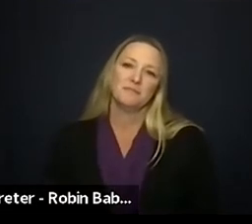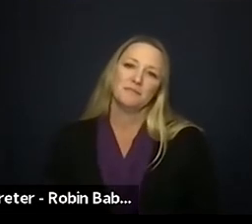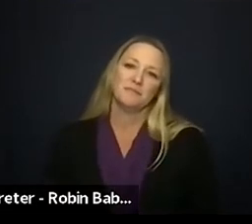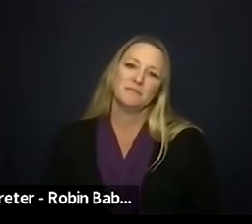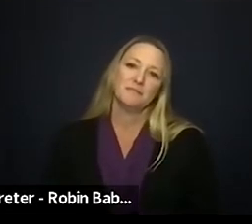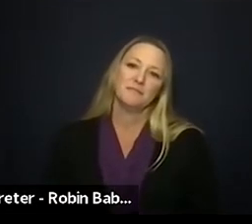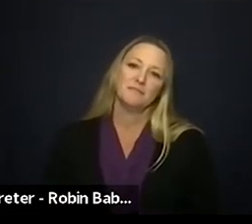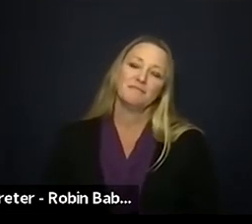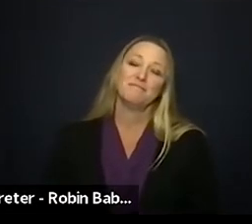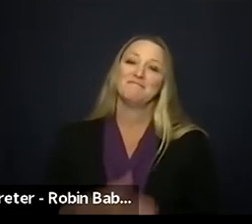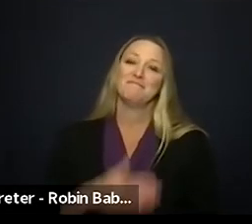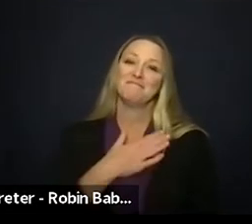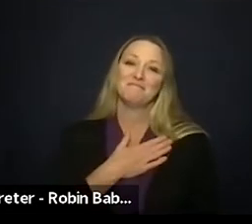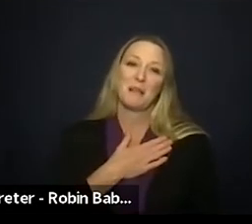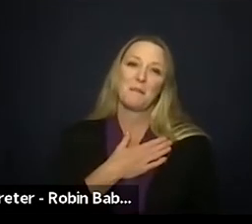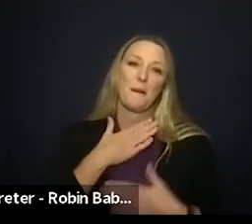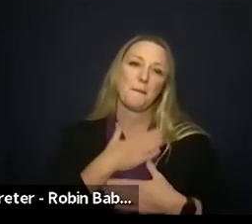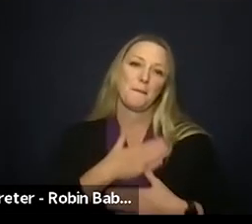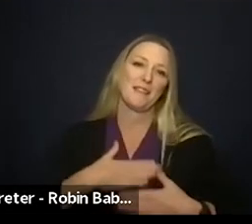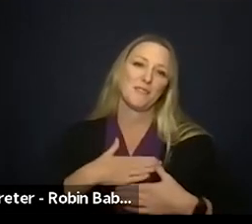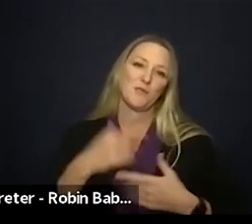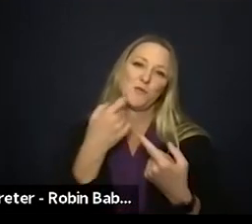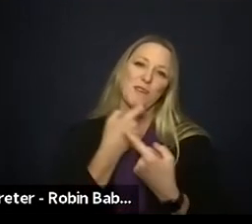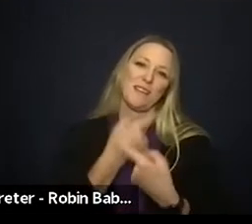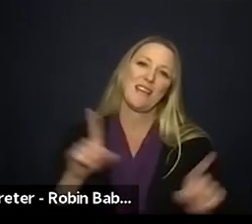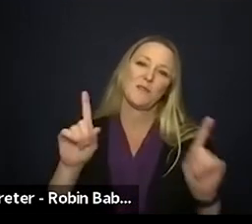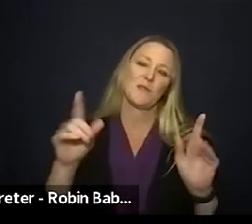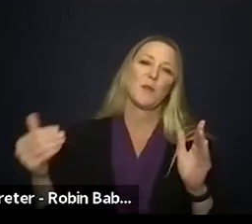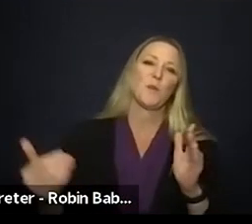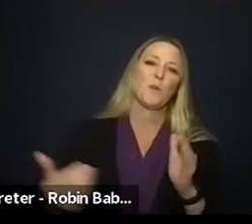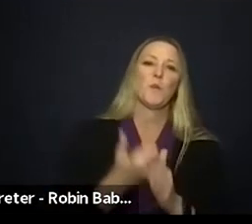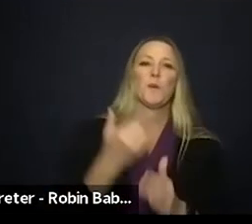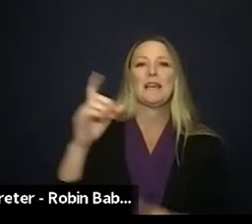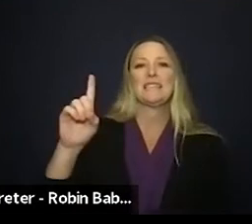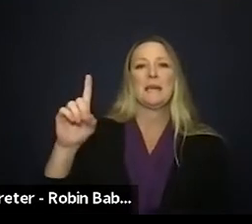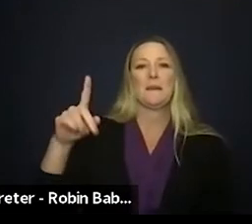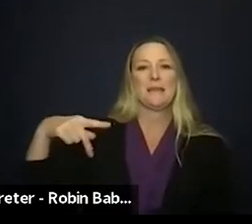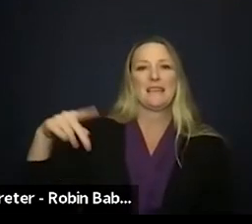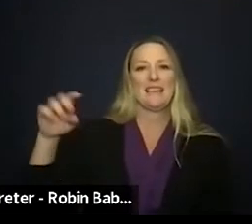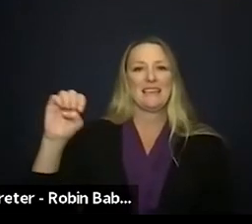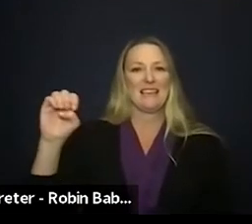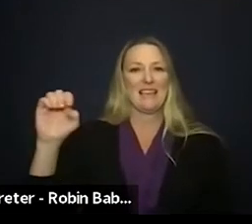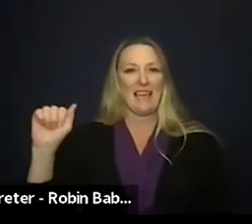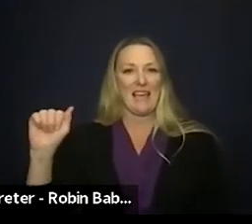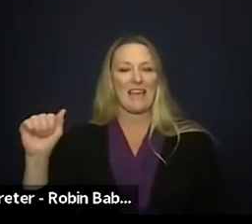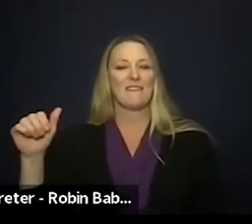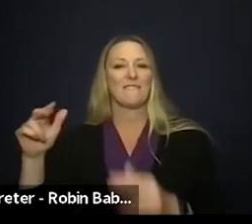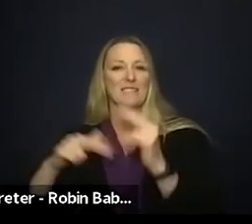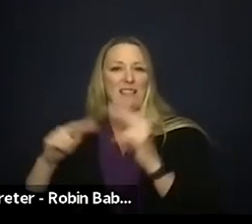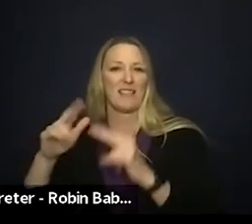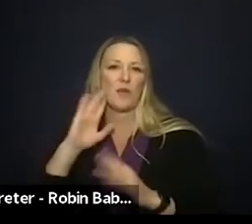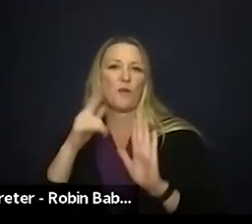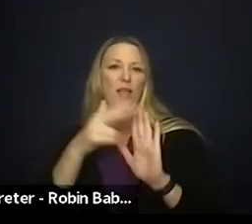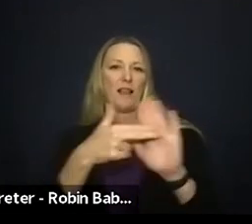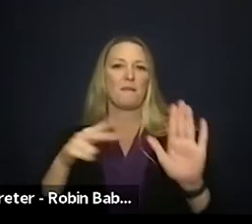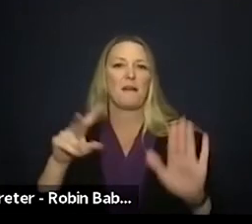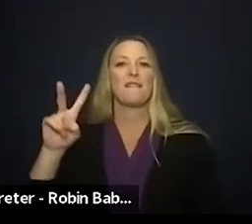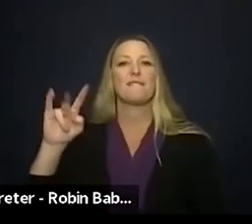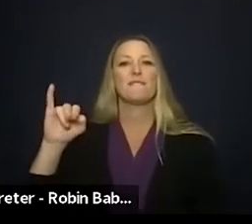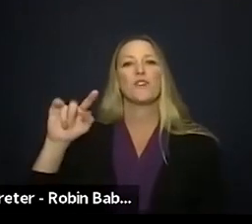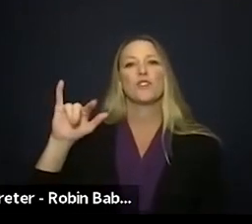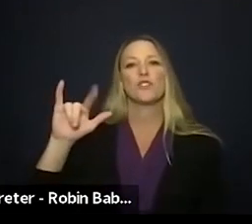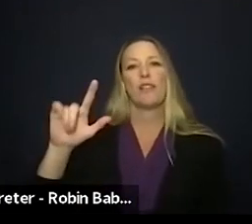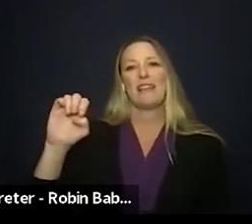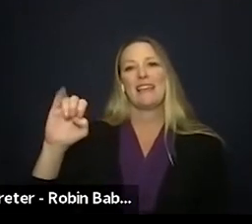and it is my pleasure to announce that the new dpea facility is going to be named the virgil ealings center